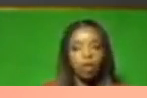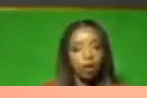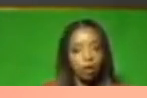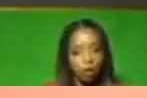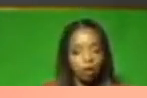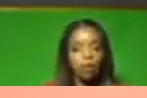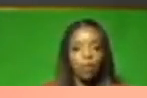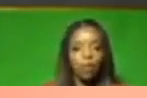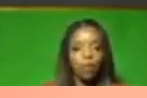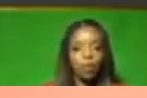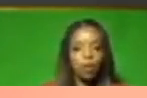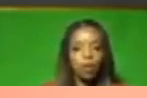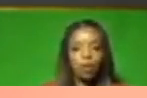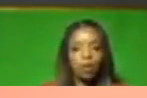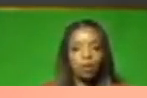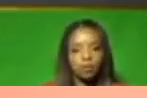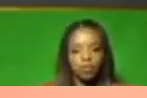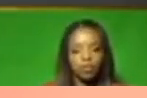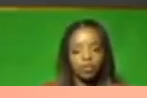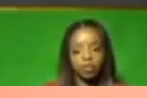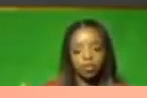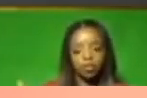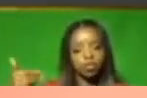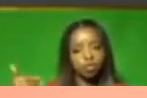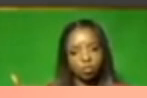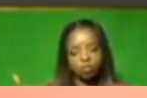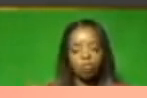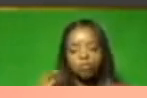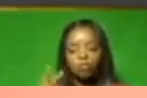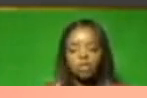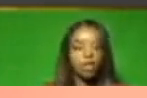the measures we have taken through to completion.